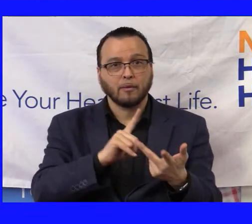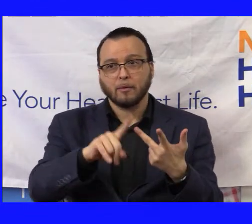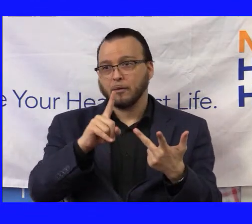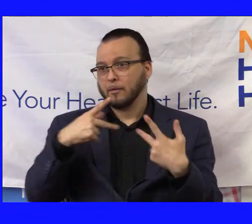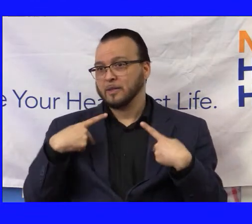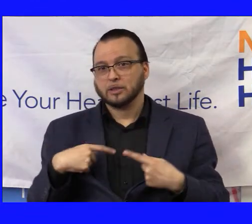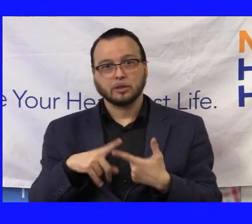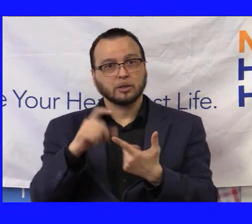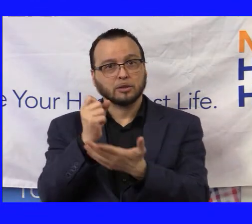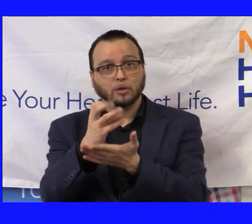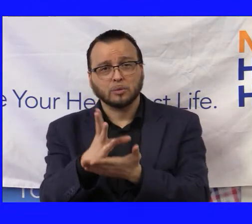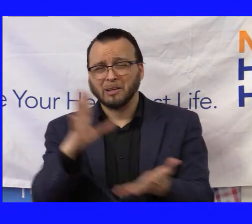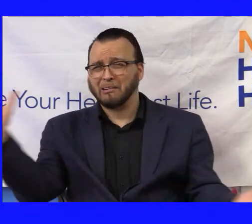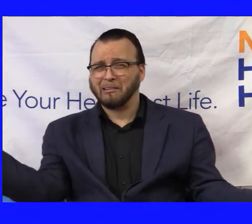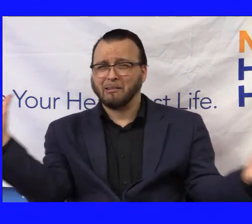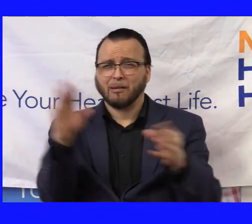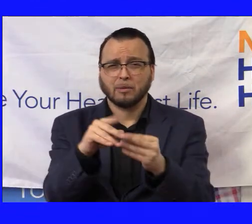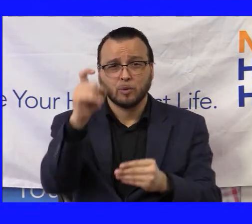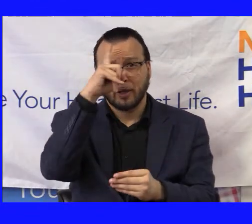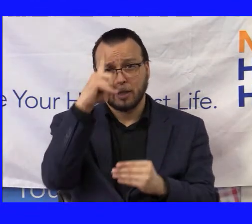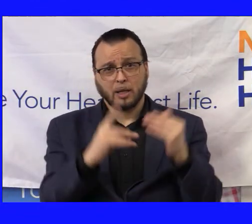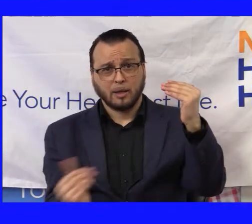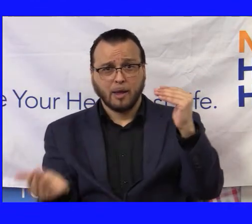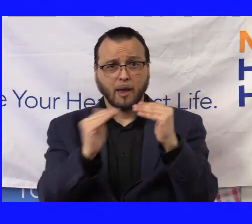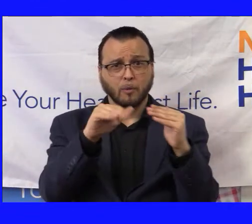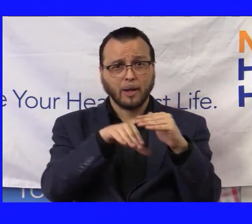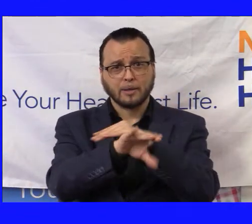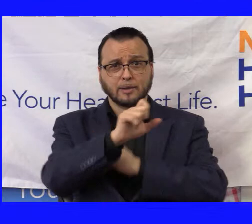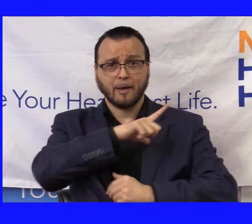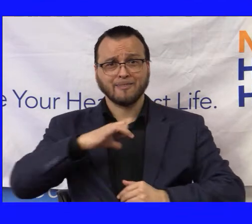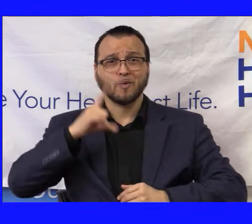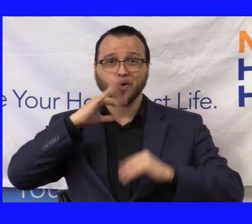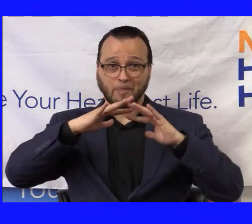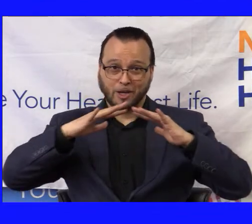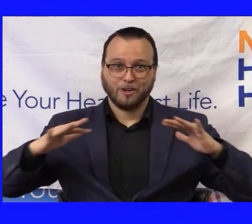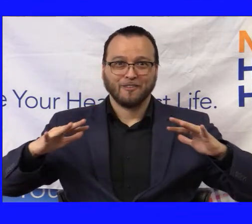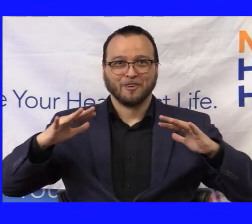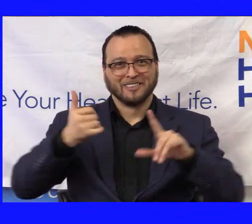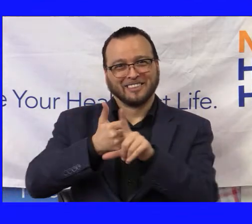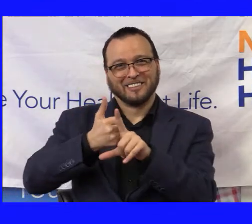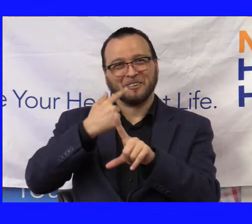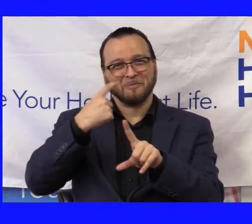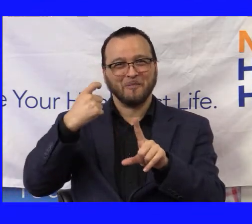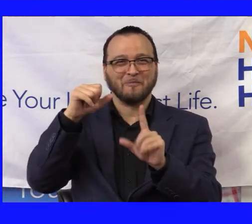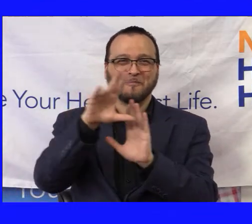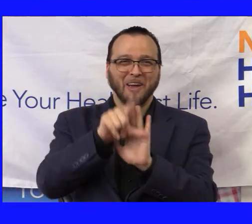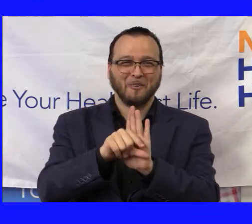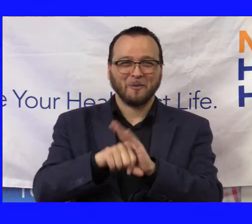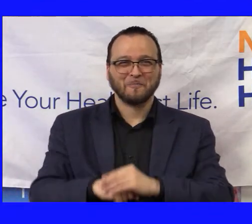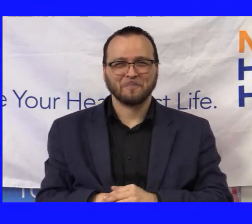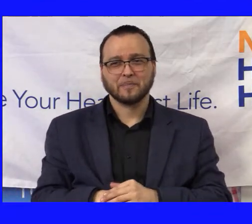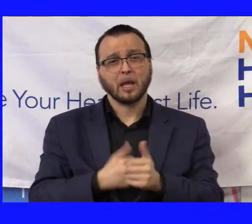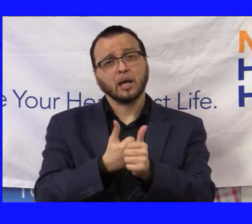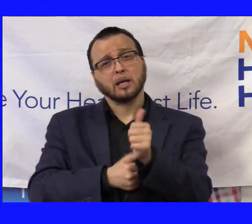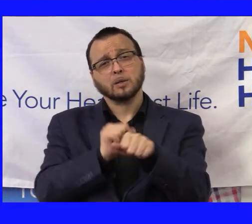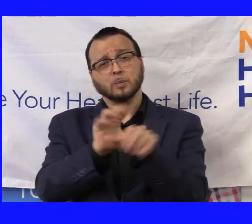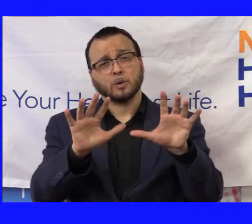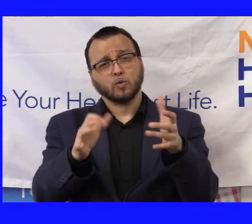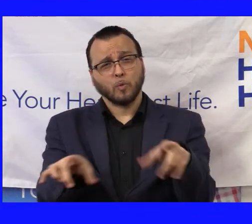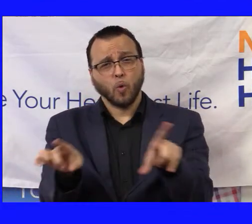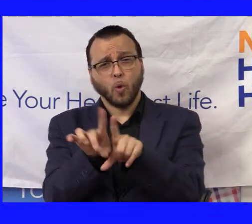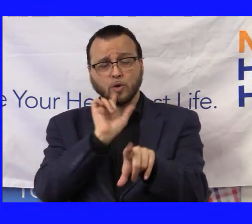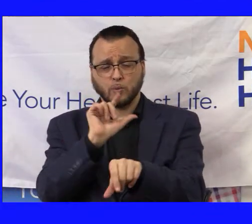think the Equity and Access Council will be diverse in nature by background. Each work group will also establish work